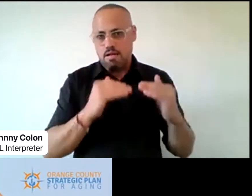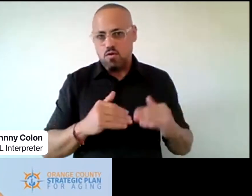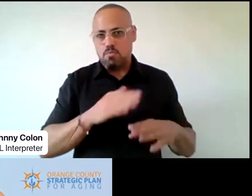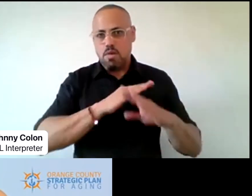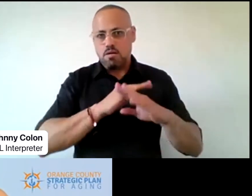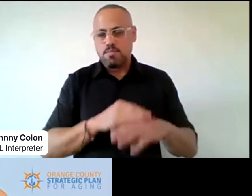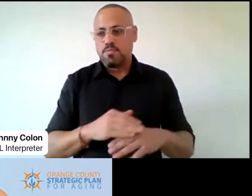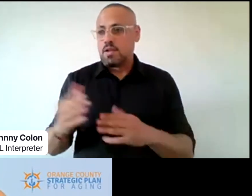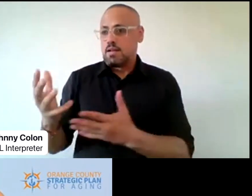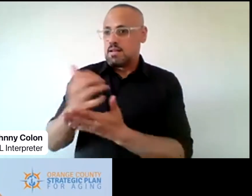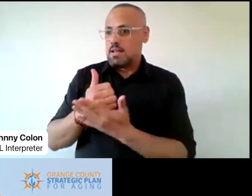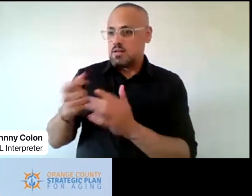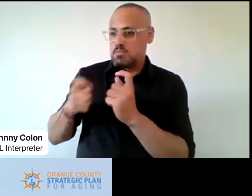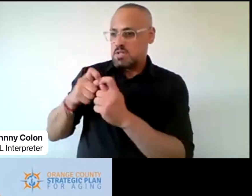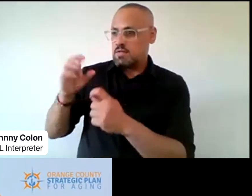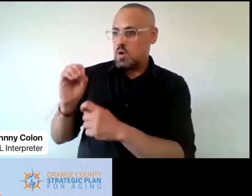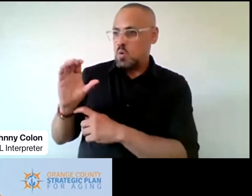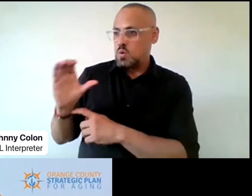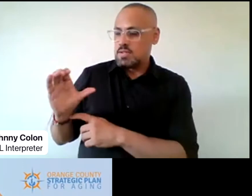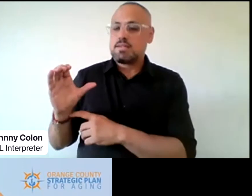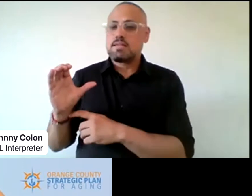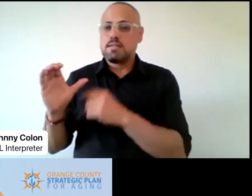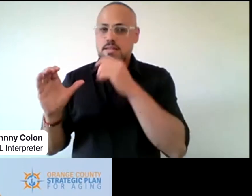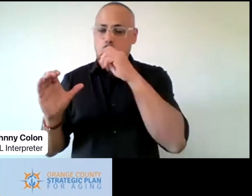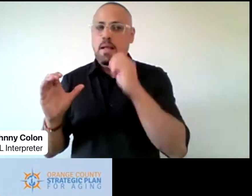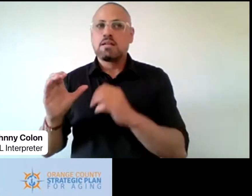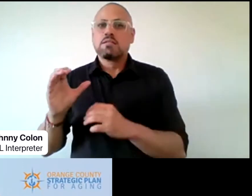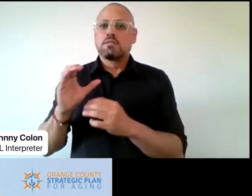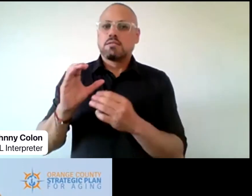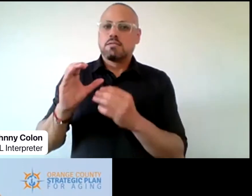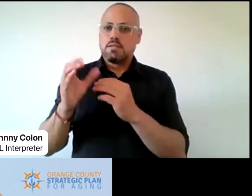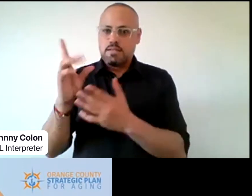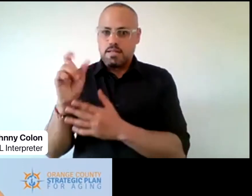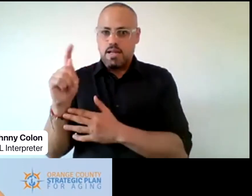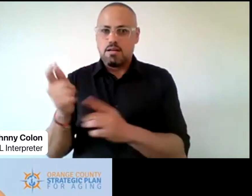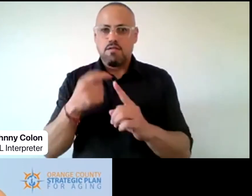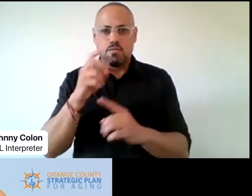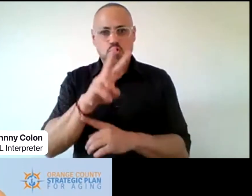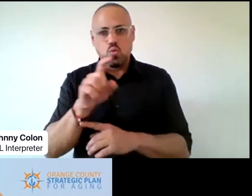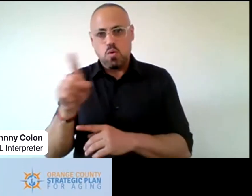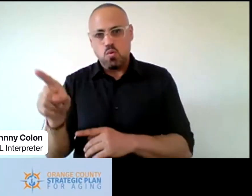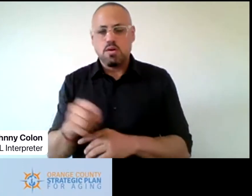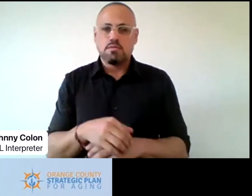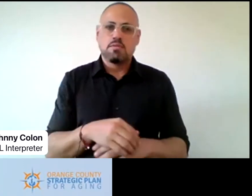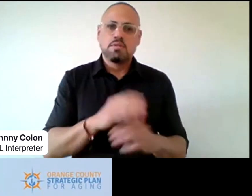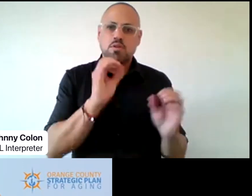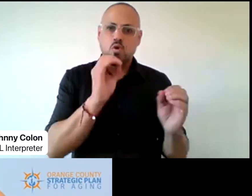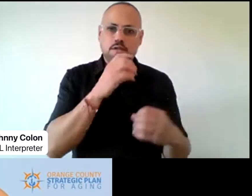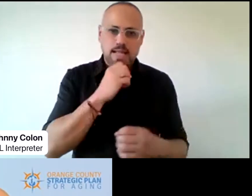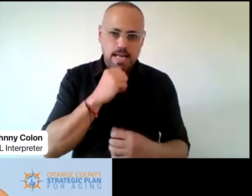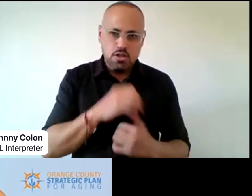from Orange County specific organizations like the Orange County Office of Aging, some from 211. And then we have various project